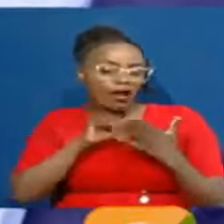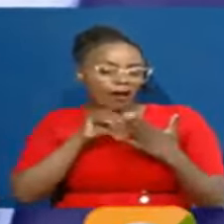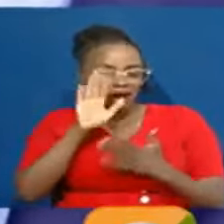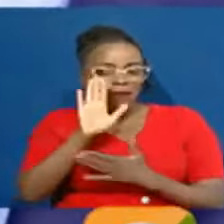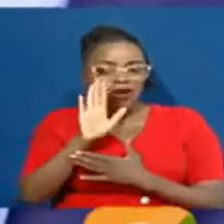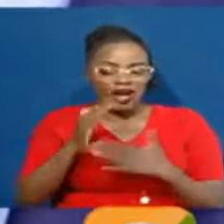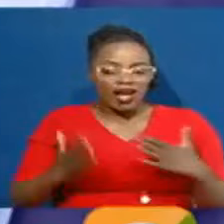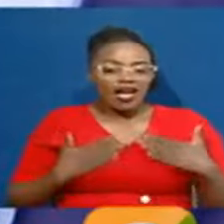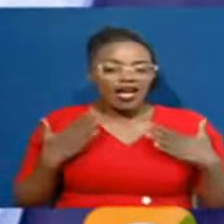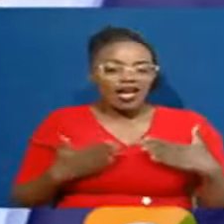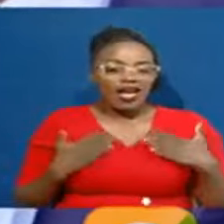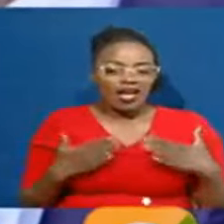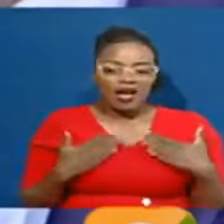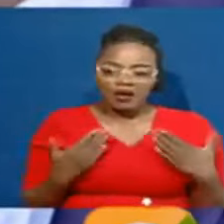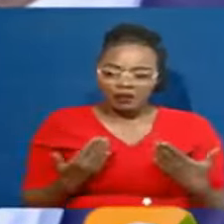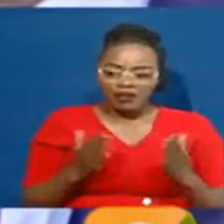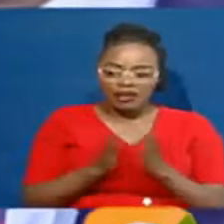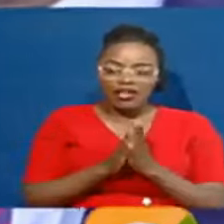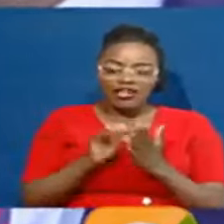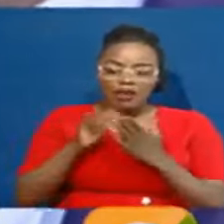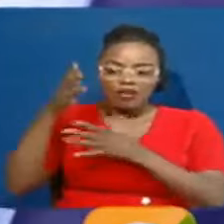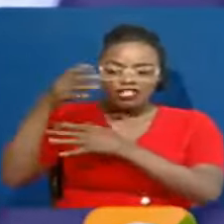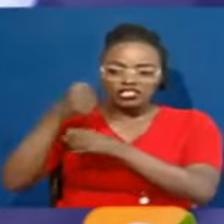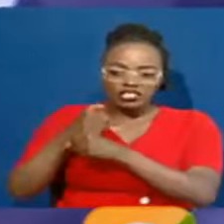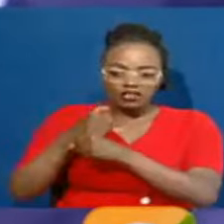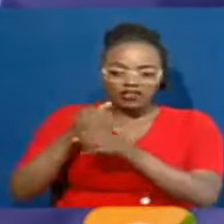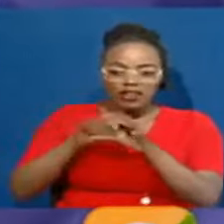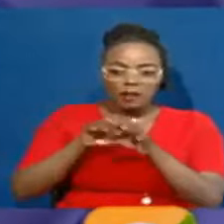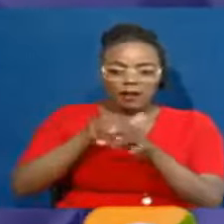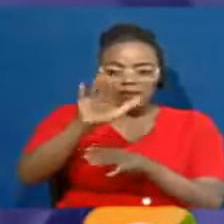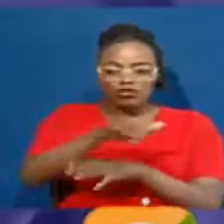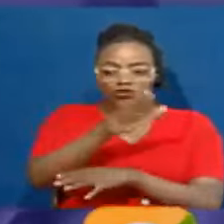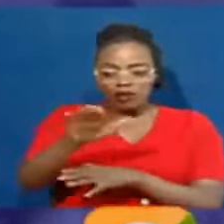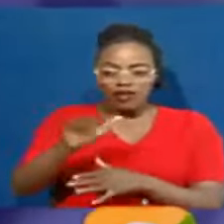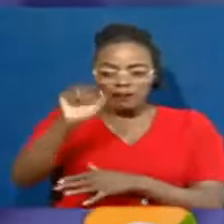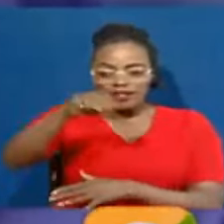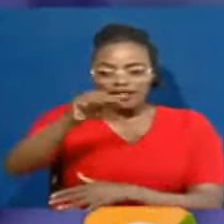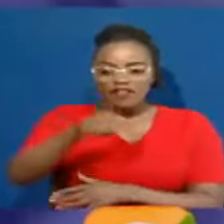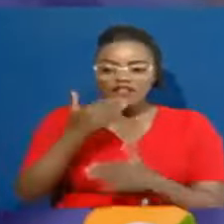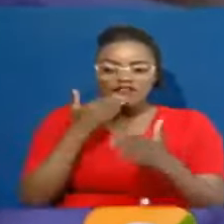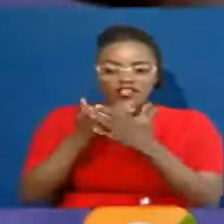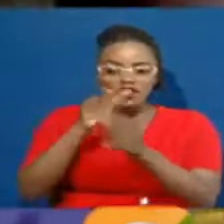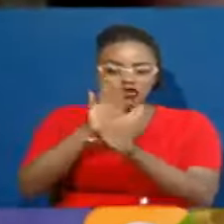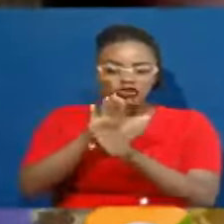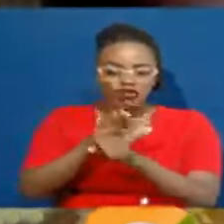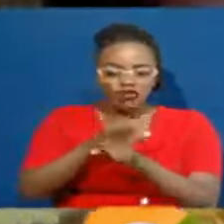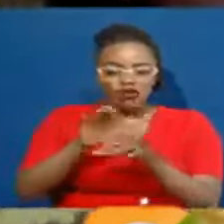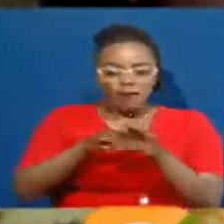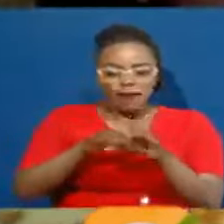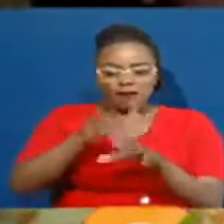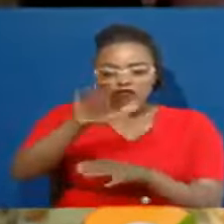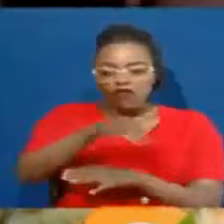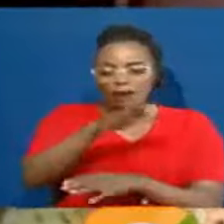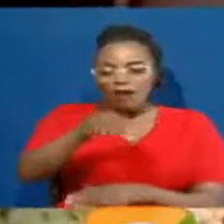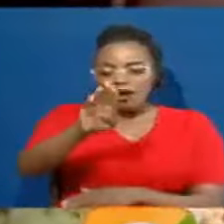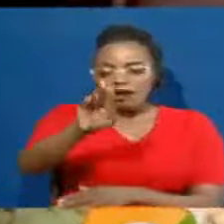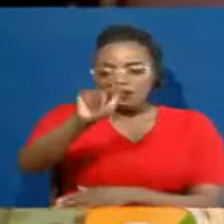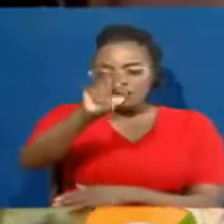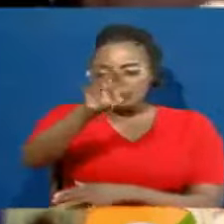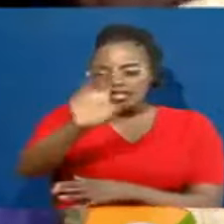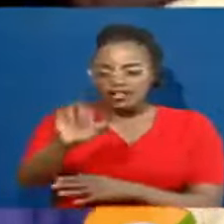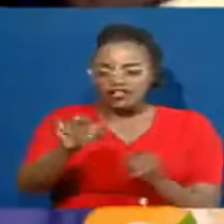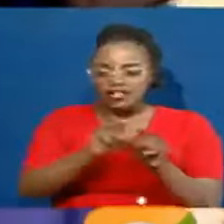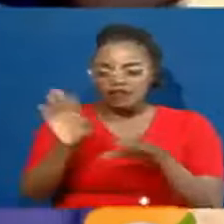Kenyans will be more pleased and have more trust in members of parliament. Yeah. Thank you so much, Member of Parliament for Butere. I know